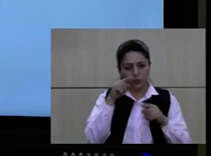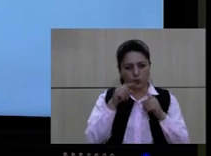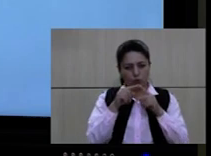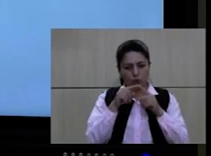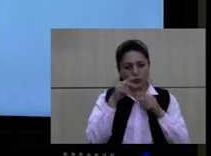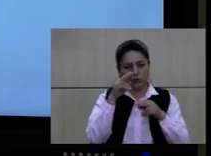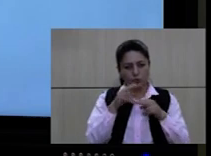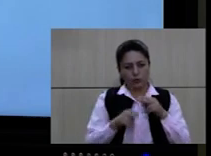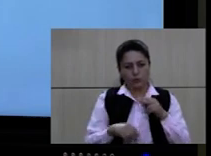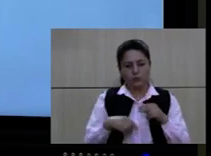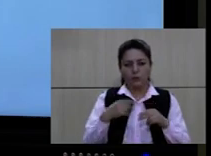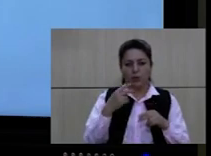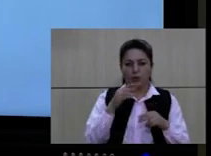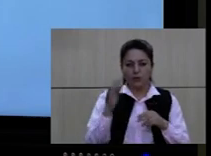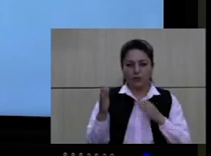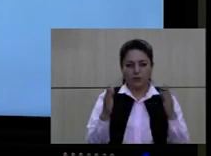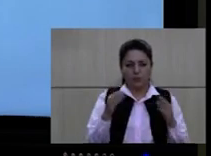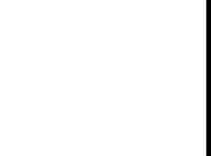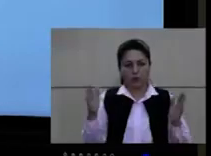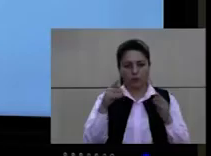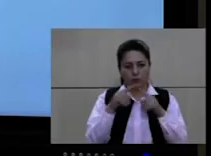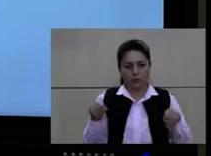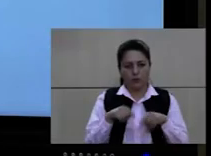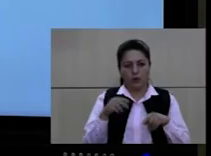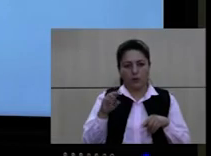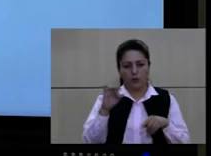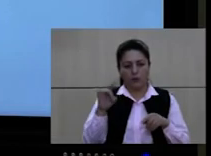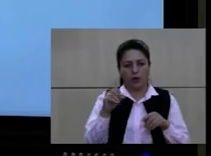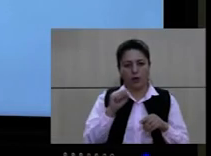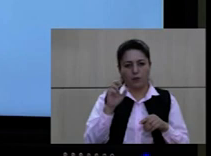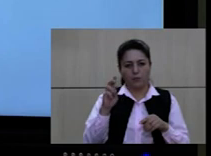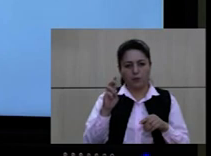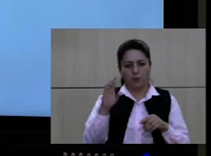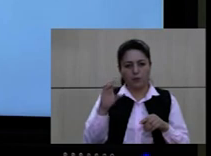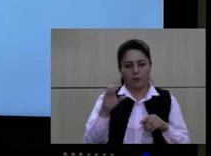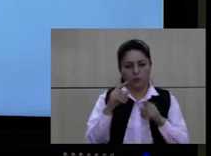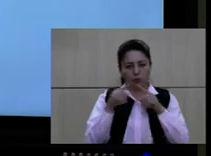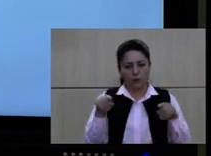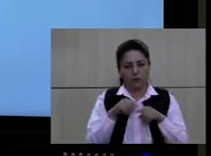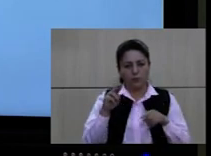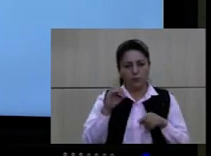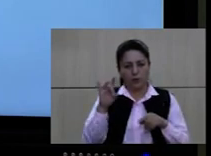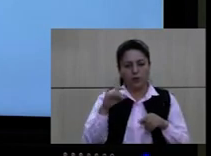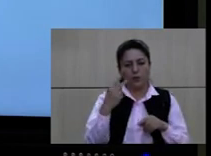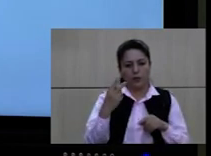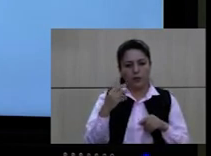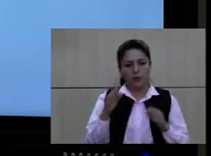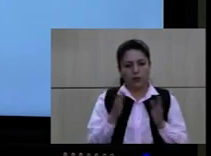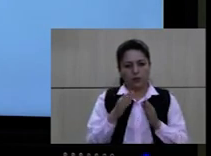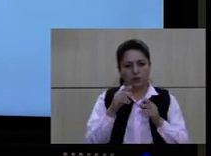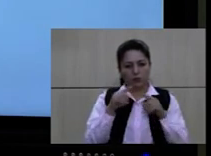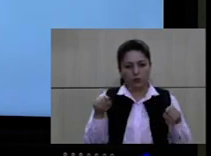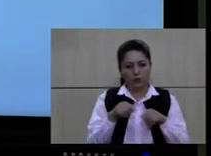tomonni teng 2 ga bo'ladi. Bunda ABC uchburchakning perimetri ikkita kichik uchburchakning